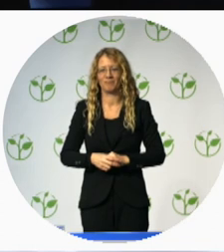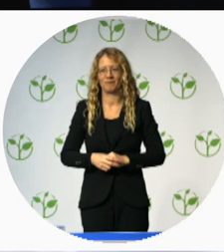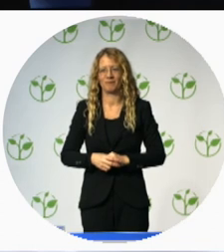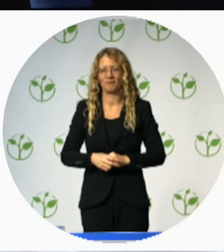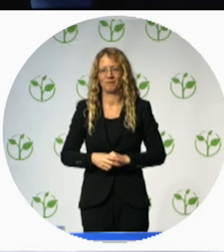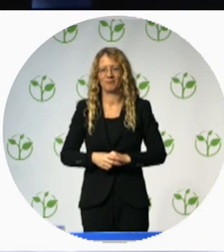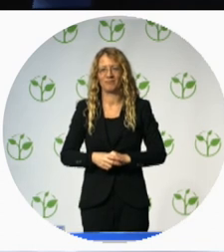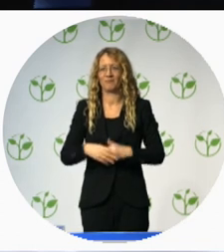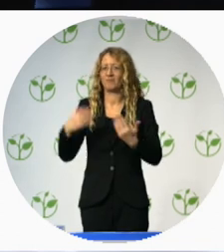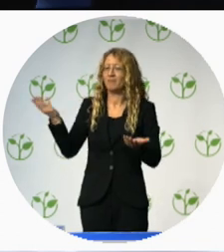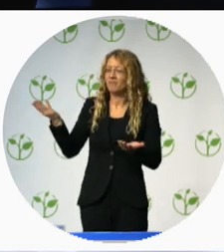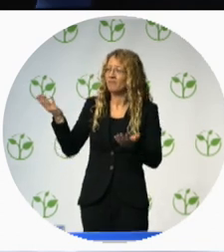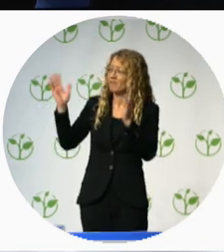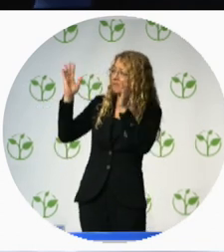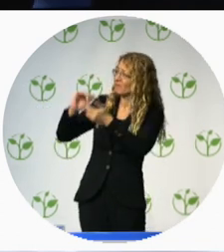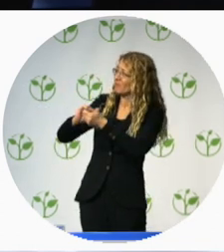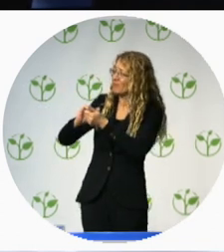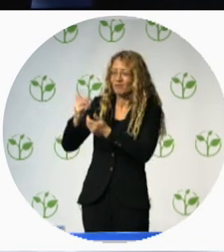Congratulations to Migdal Or from Israel.